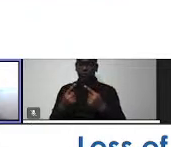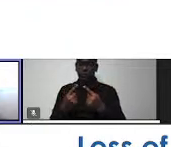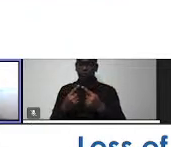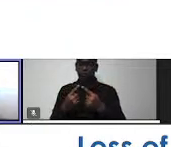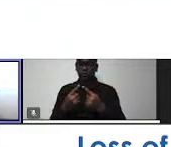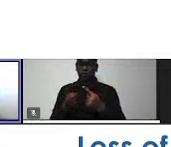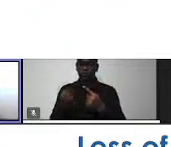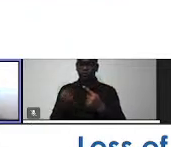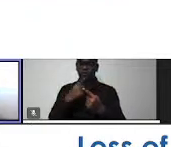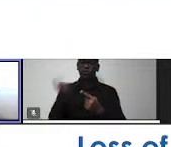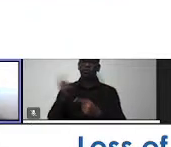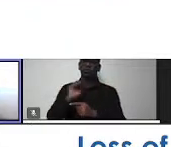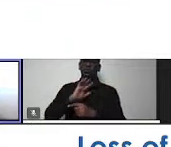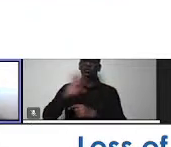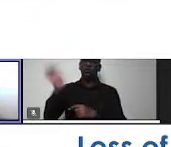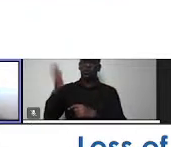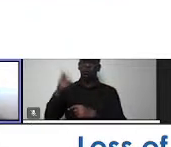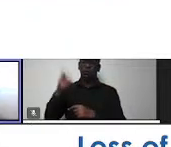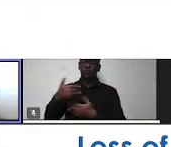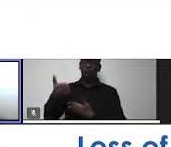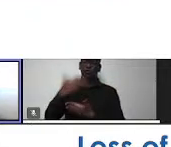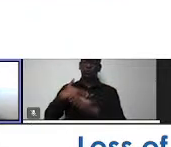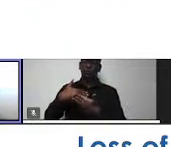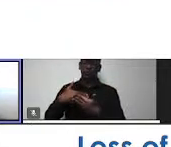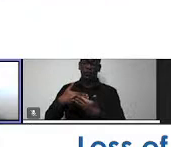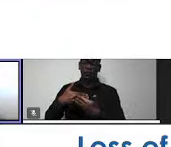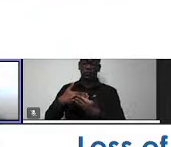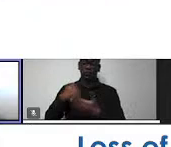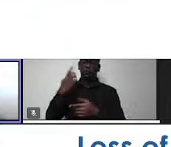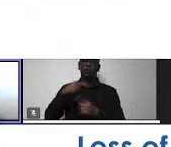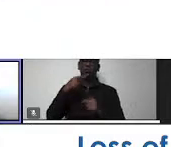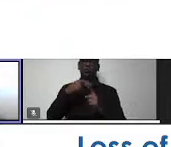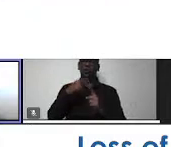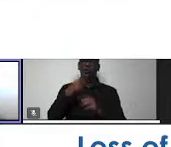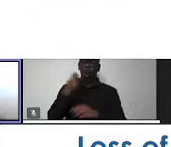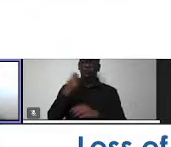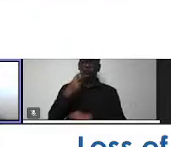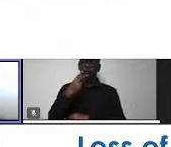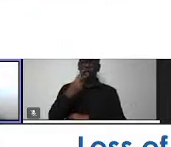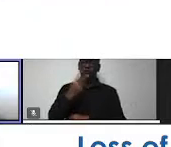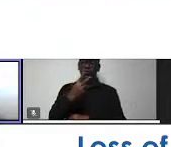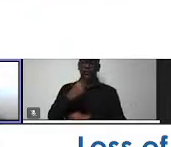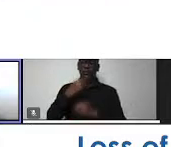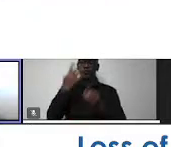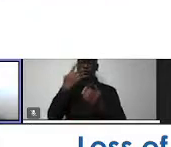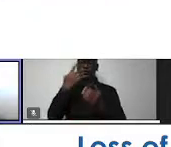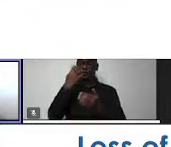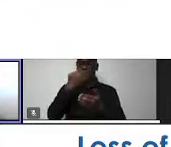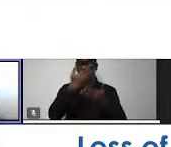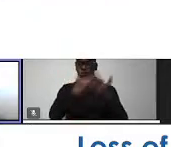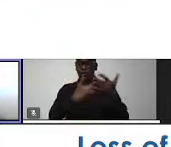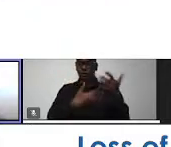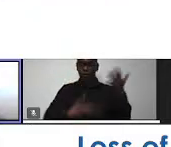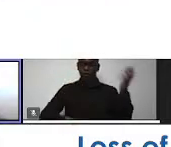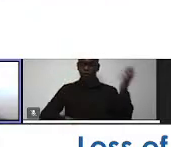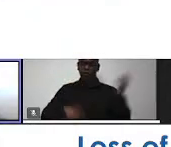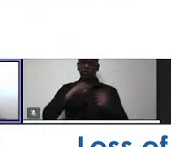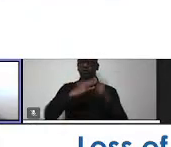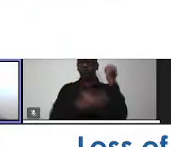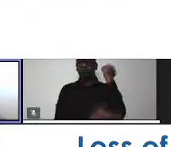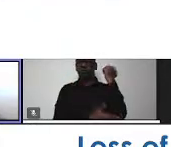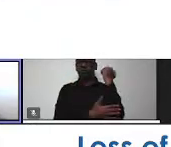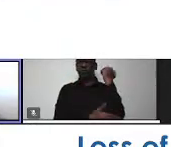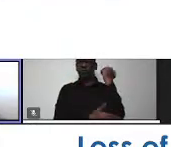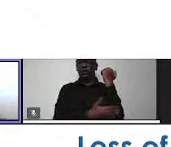on the slide that I just actually presented, on this table actually in here is the list actually of those countries that actually